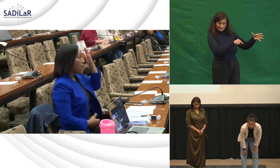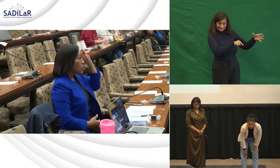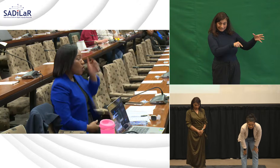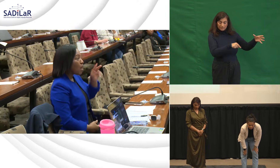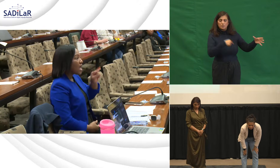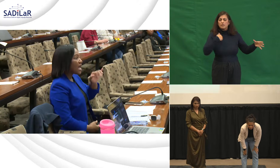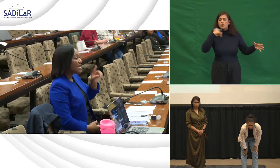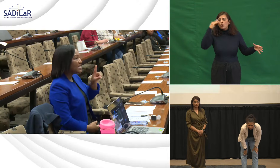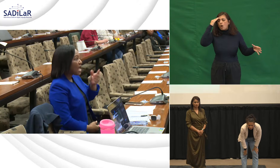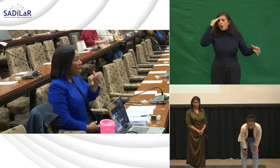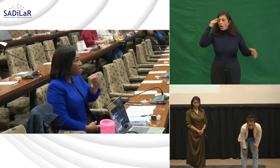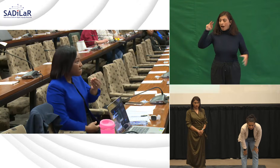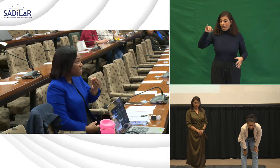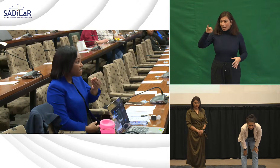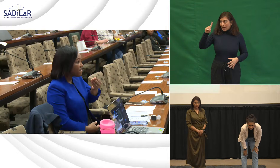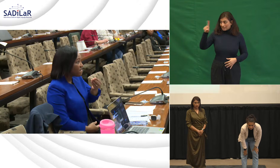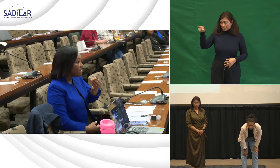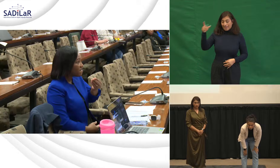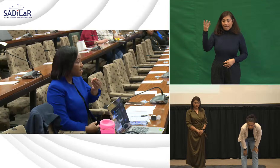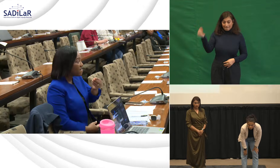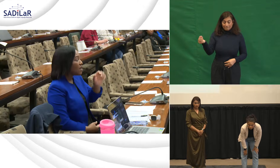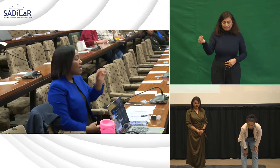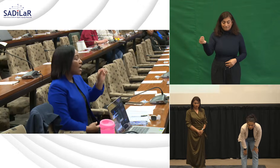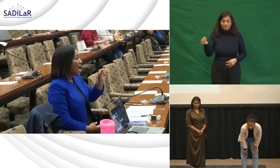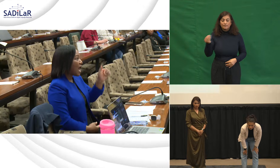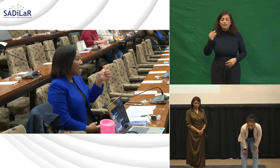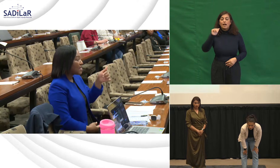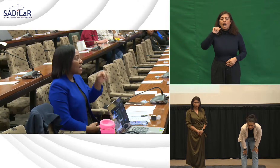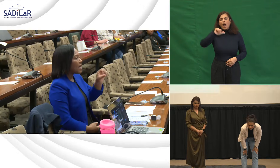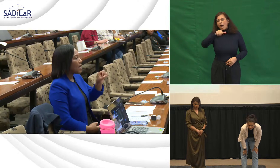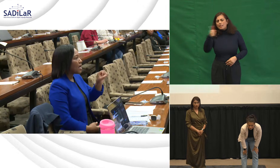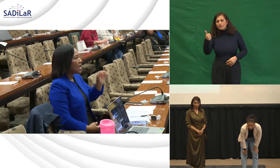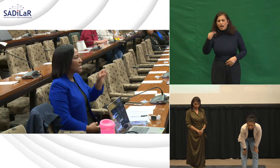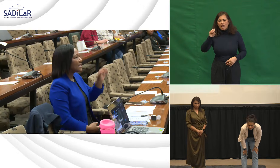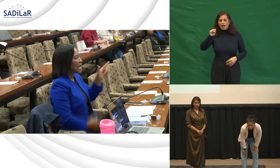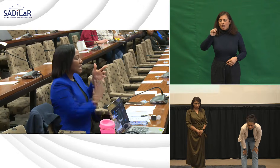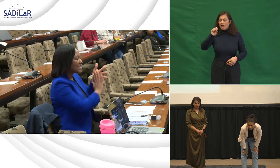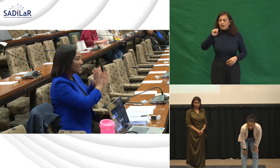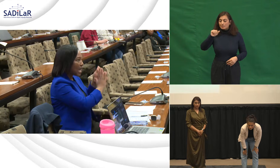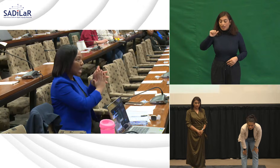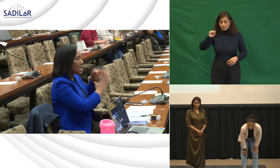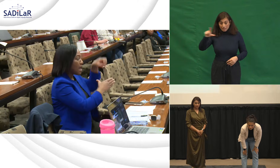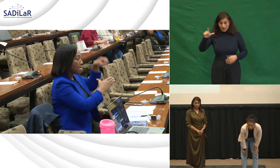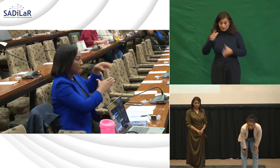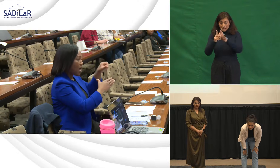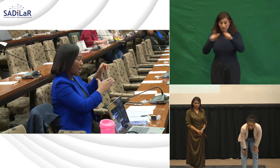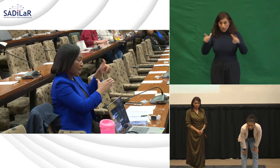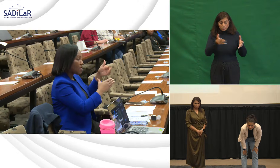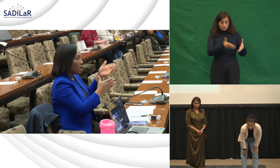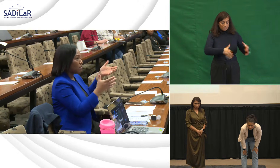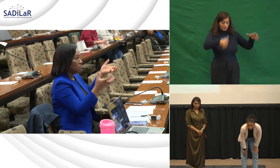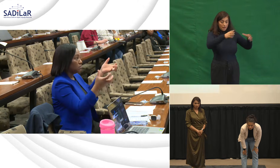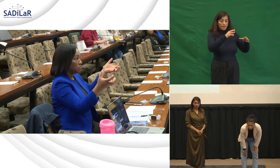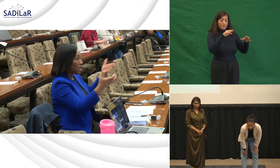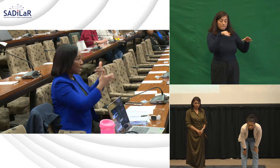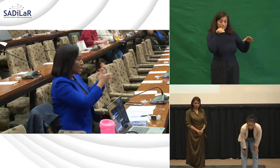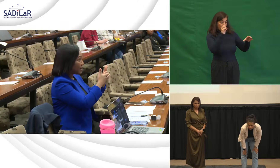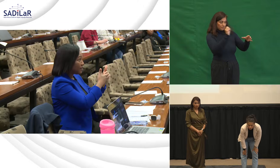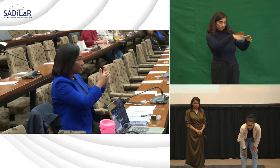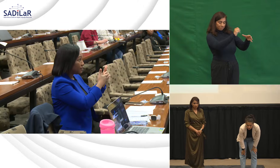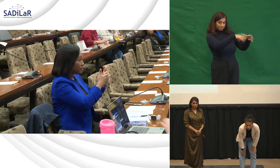another one calling itself SASL Sign Bank. Can these be included?